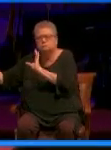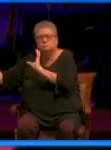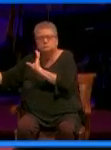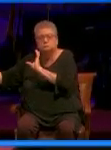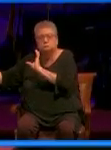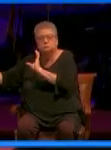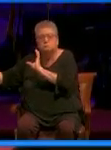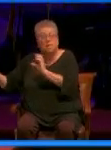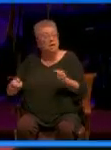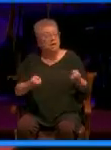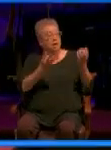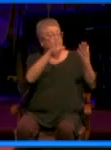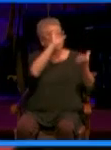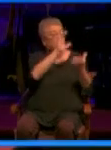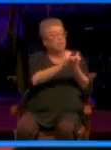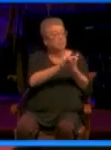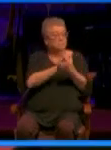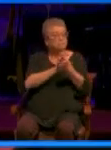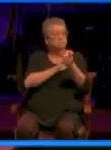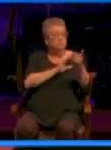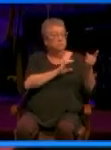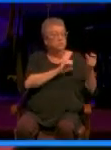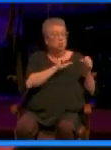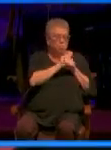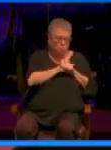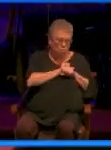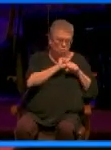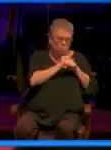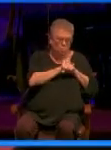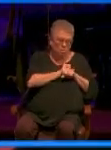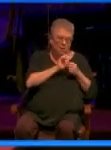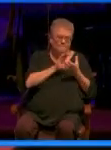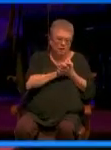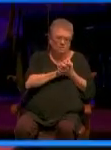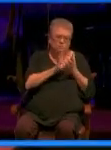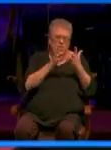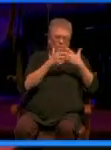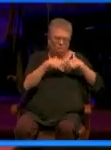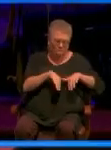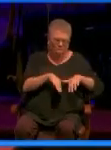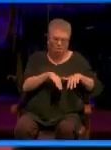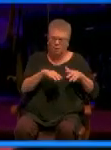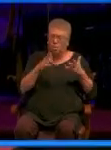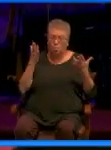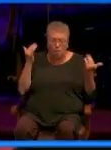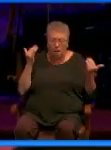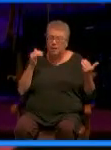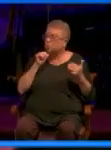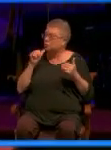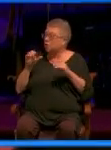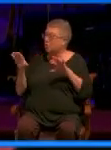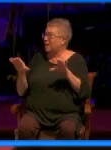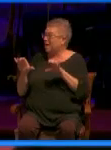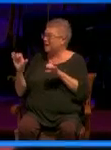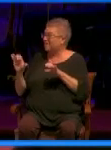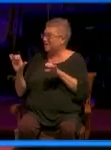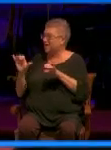husbands toiling in a marriage that is falling apart, and it's simply because you're not acting like you're supposed